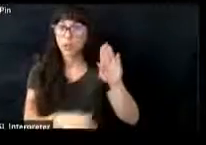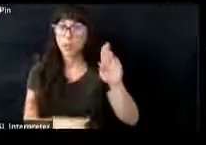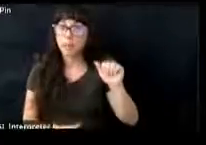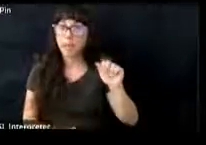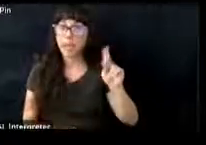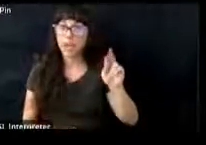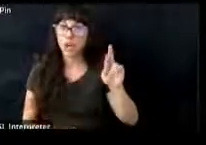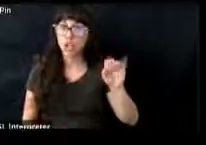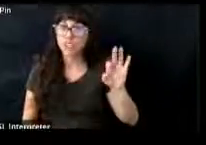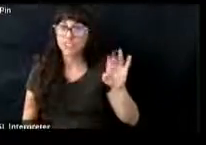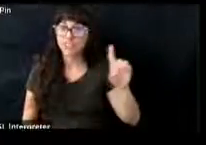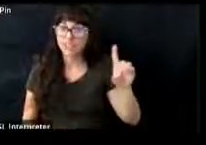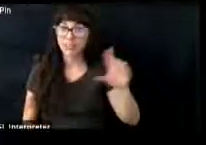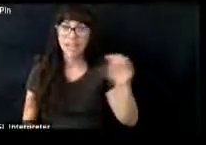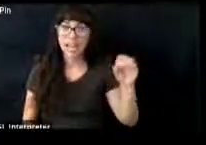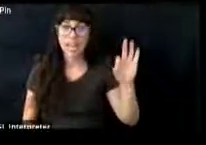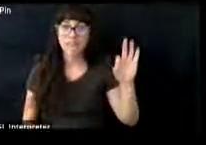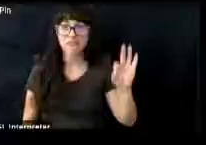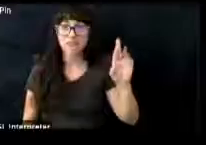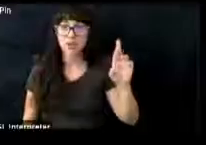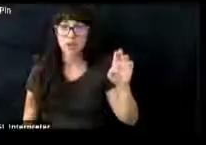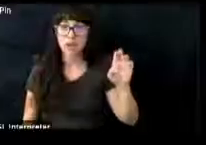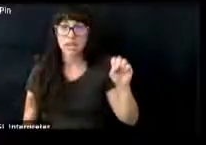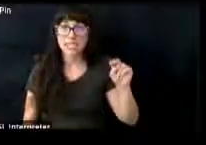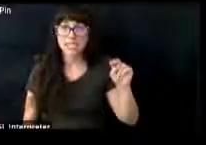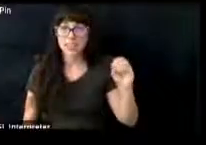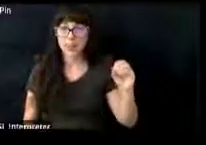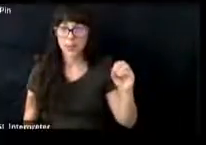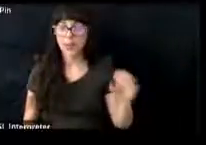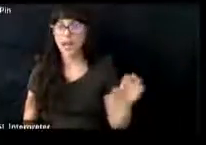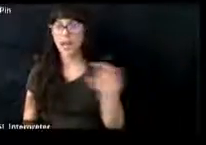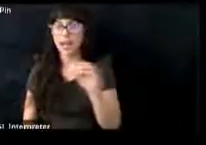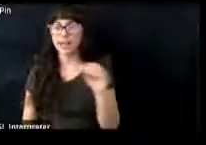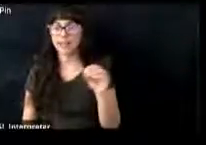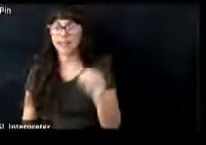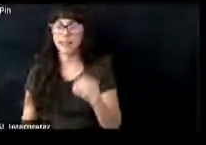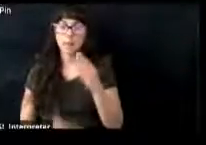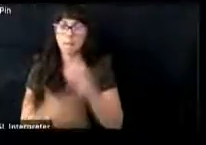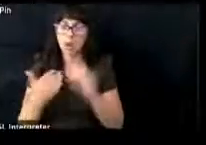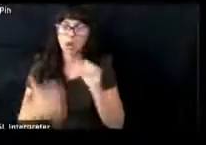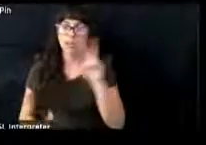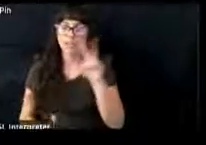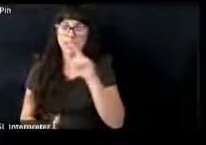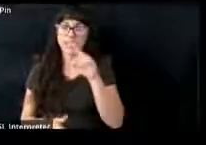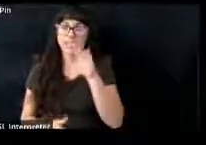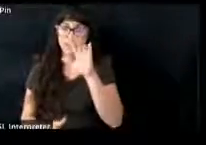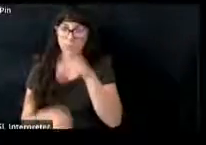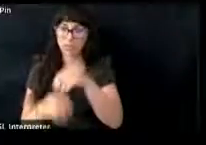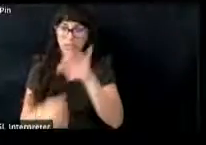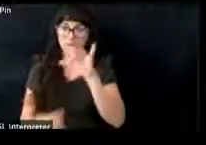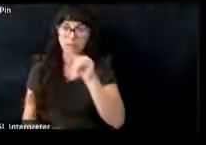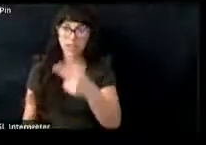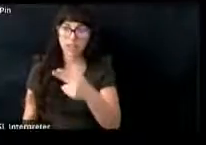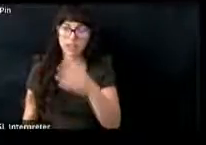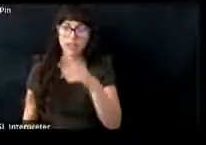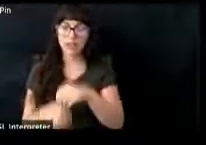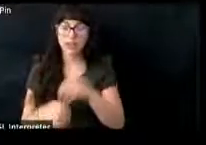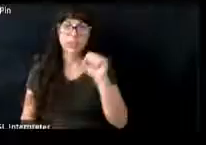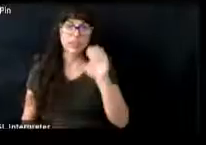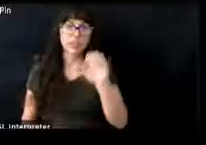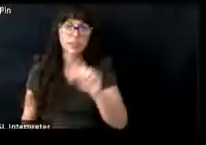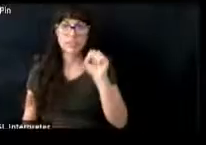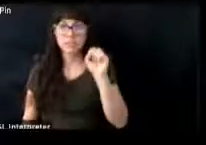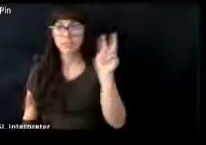Fresno. And part of the Antelope Valley is in the 25th District, which includes Santa Clarita, Simi